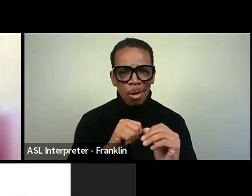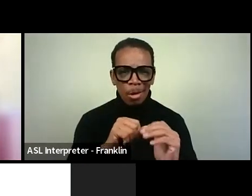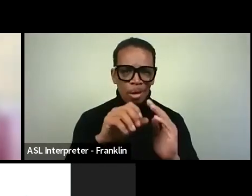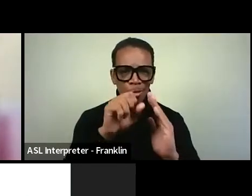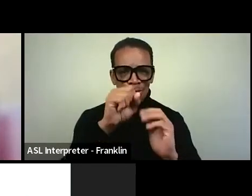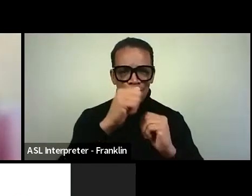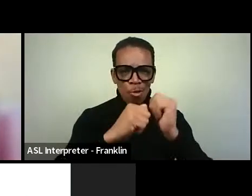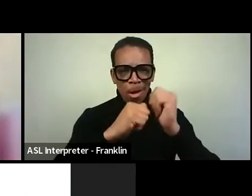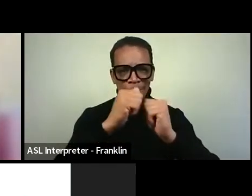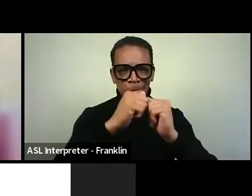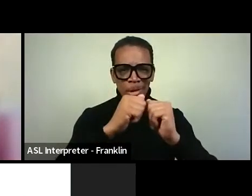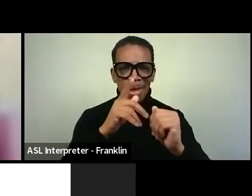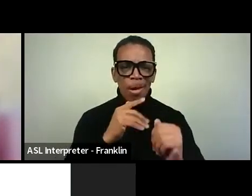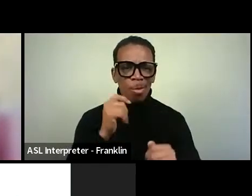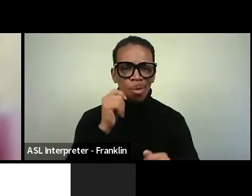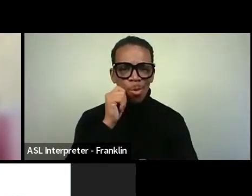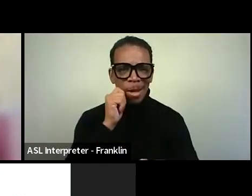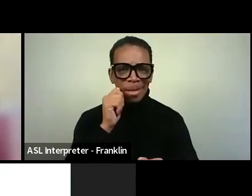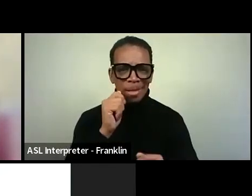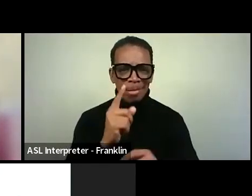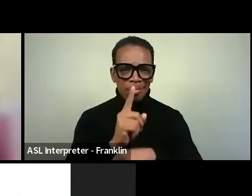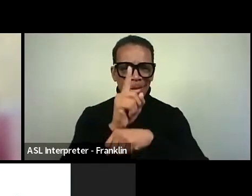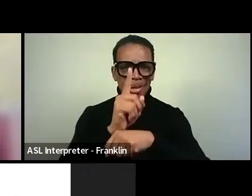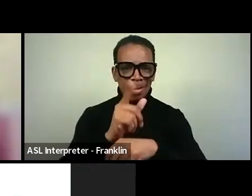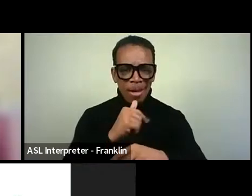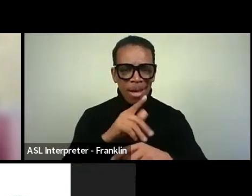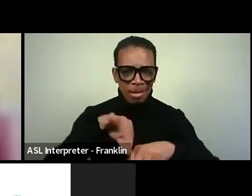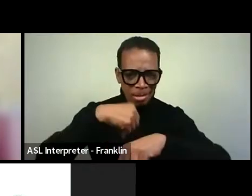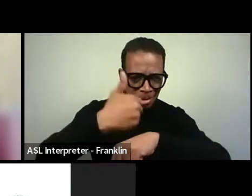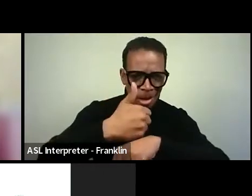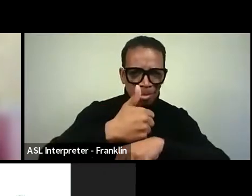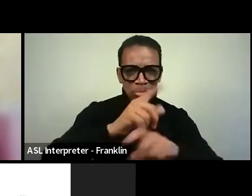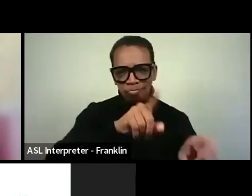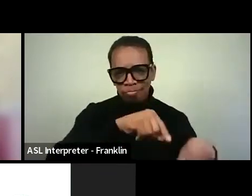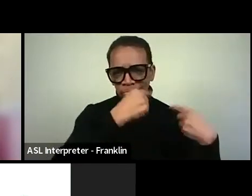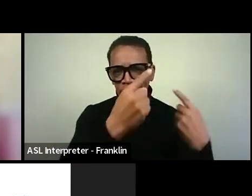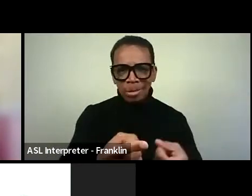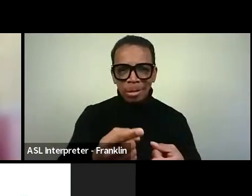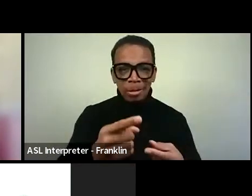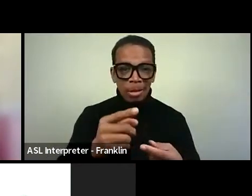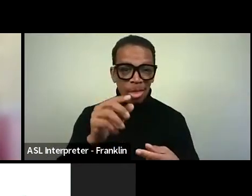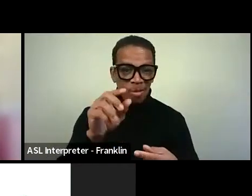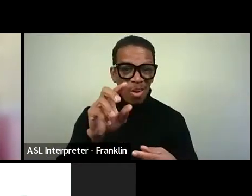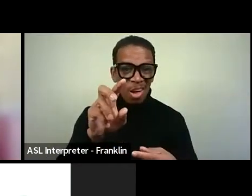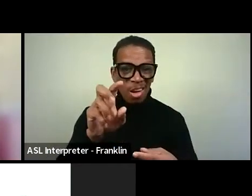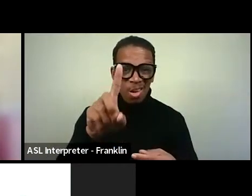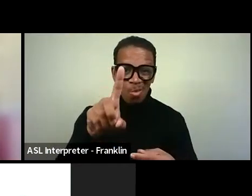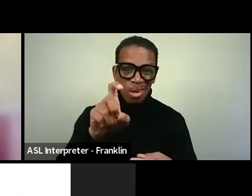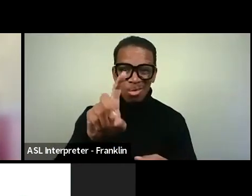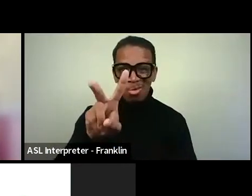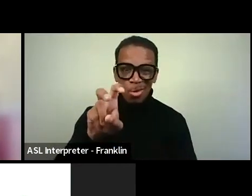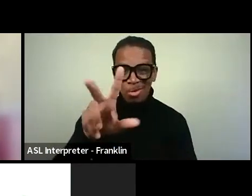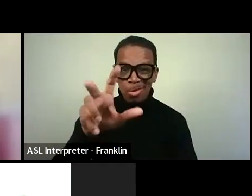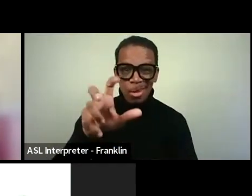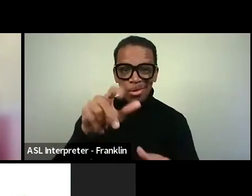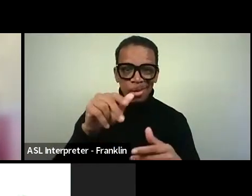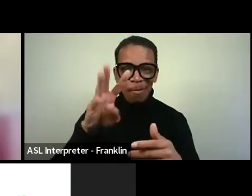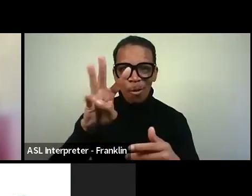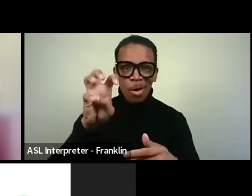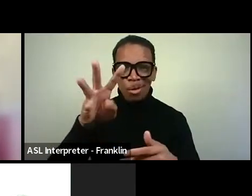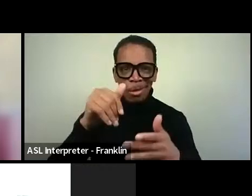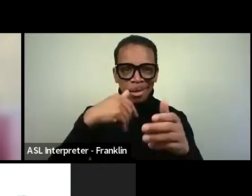racism has kind of, built up over the years, over the centuries when we think about it. So we want to just